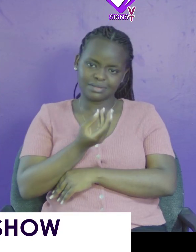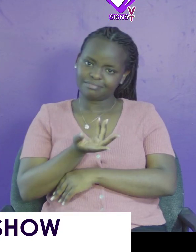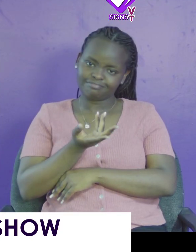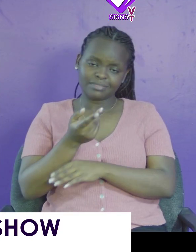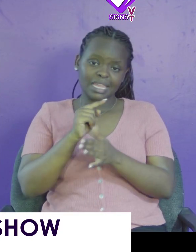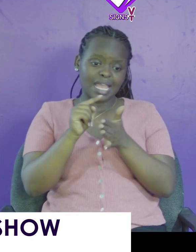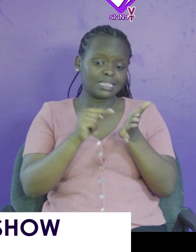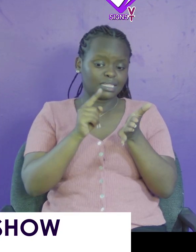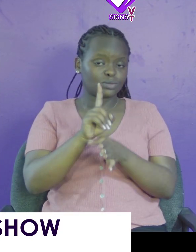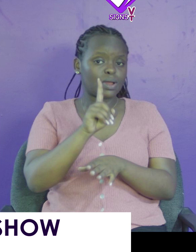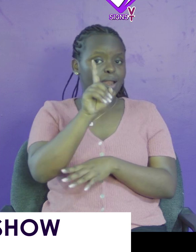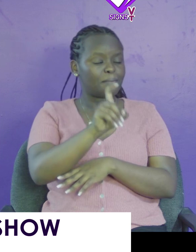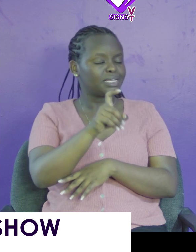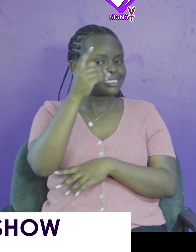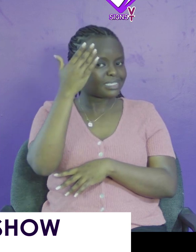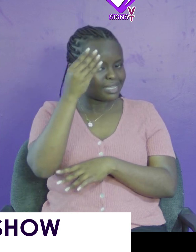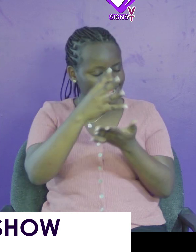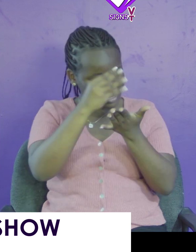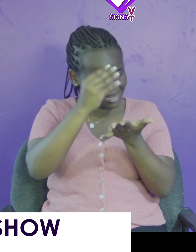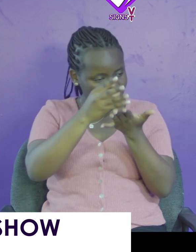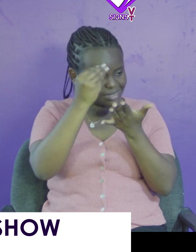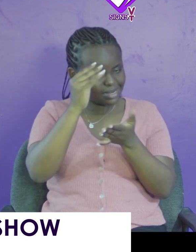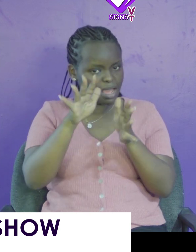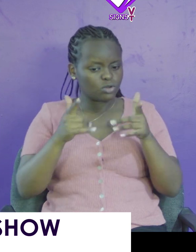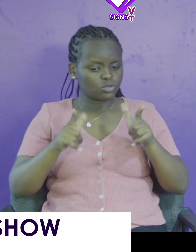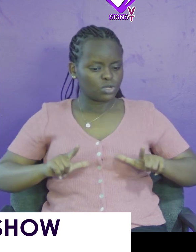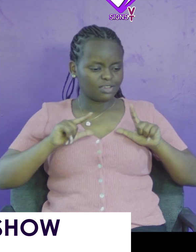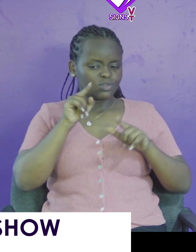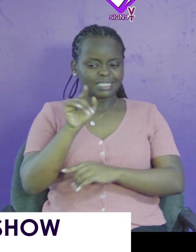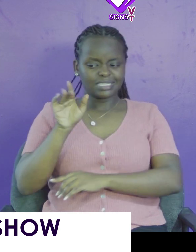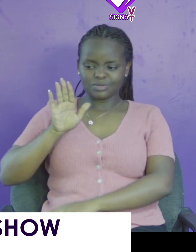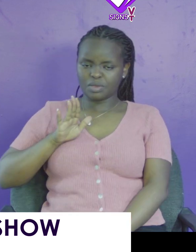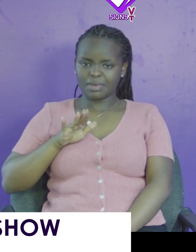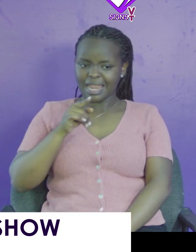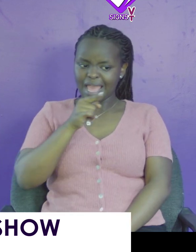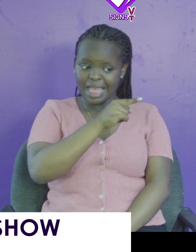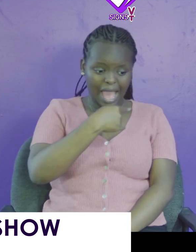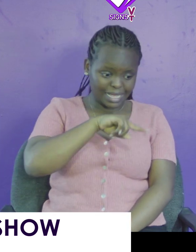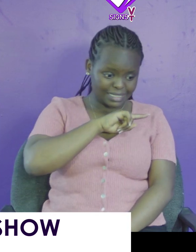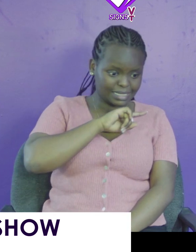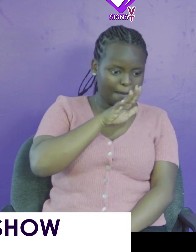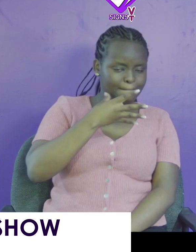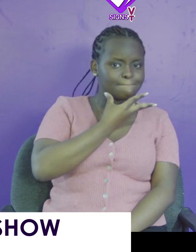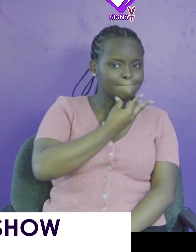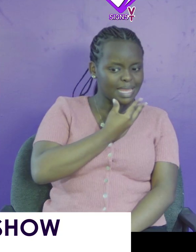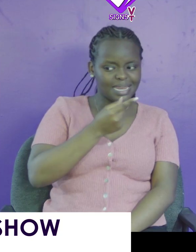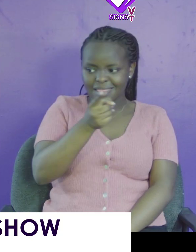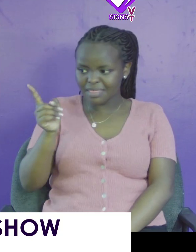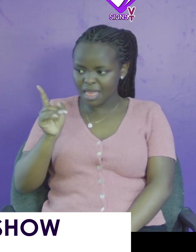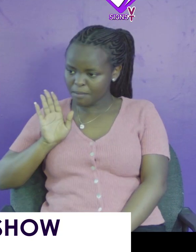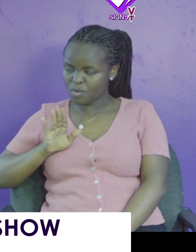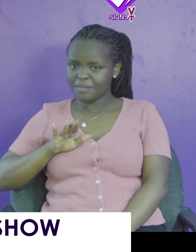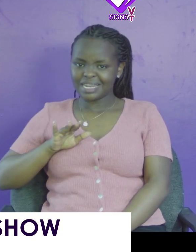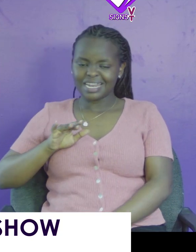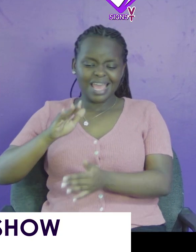And this one, we have to learn on how to live with these women. Because we are men, they are, and it will never change.